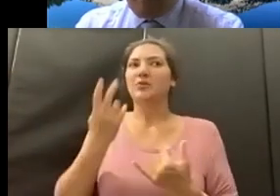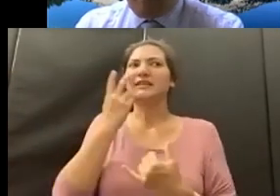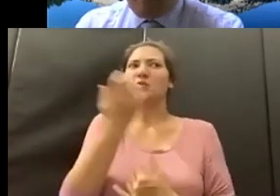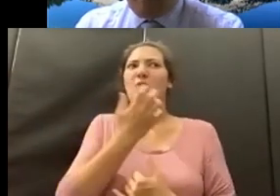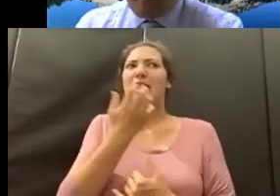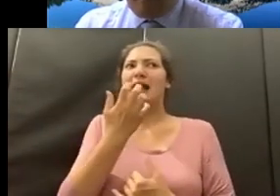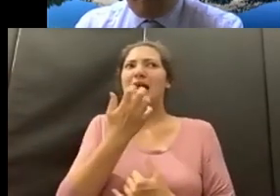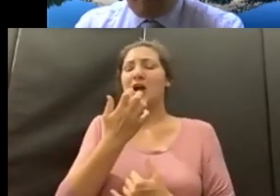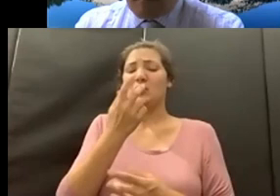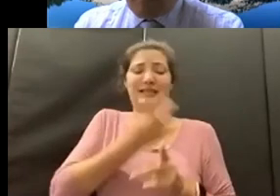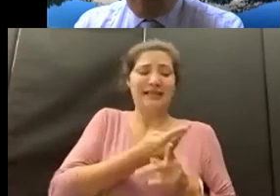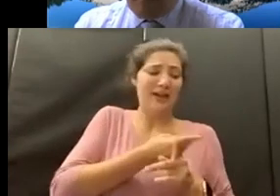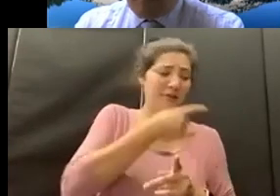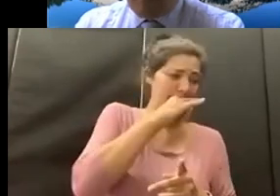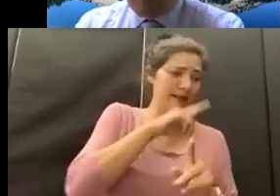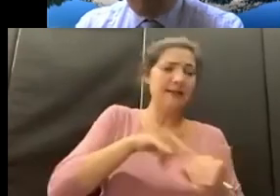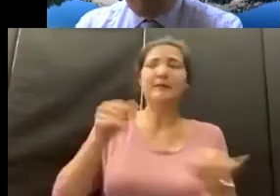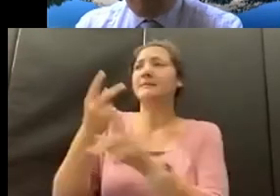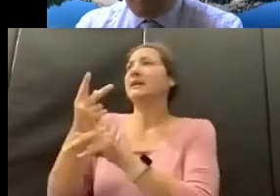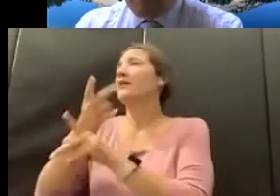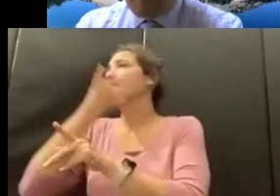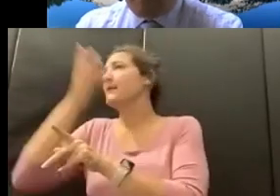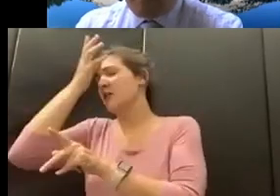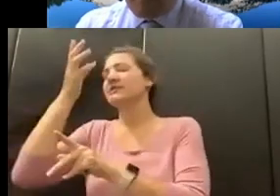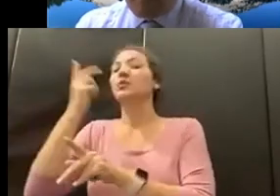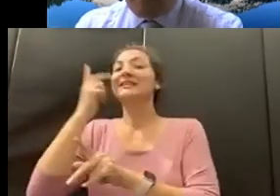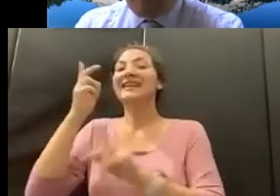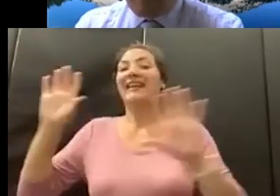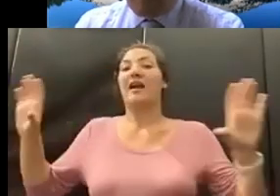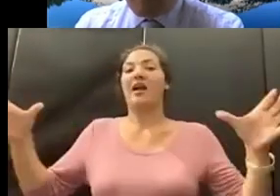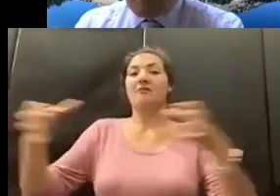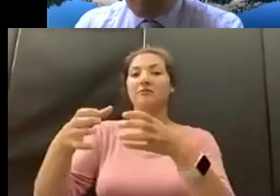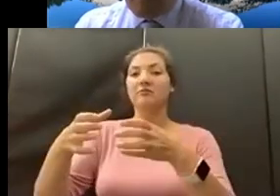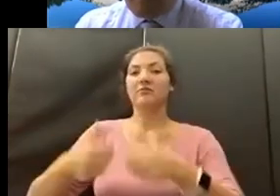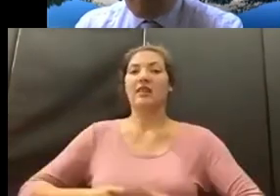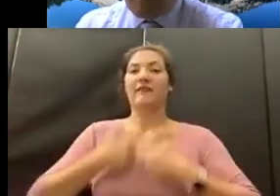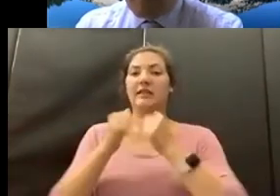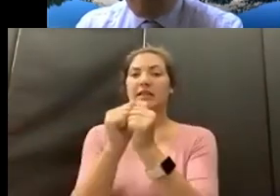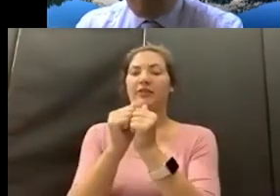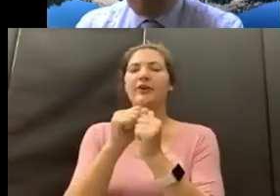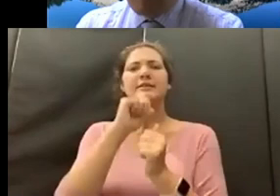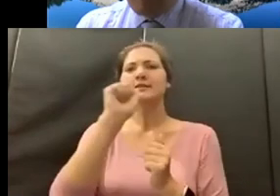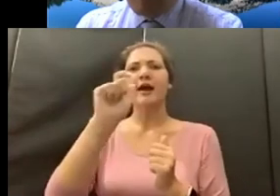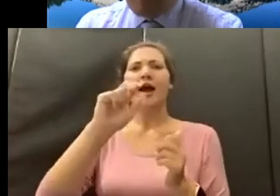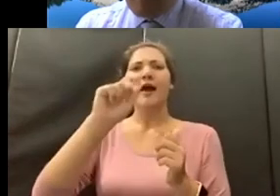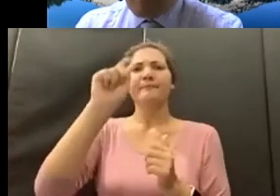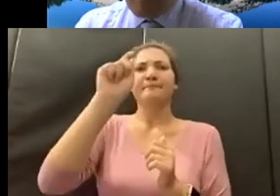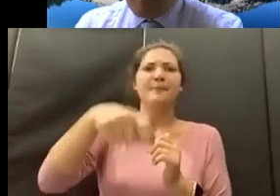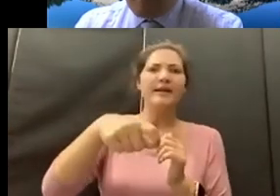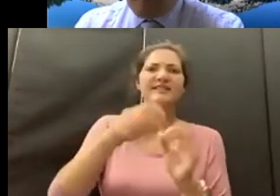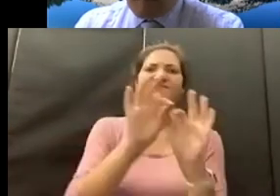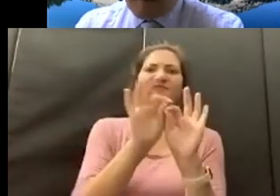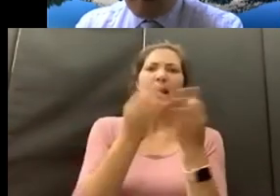seeing multi-generational households. It doesn't necessarily have to be folks who are related, right? And we have some programs that have been springing up that